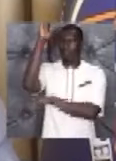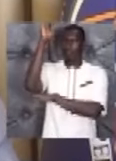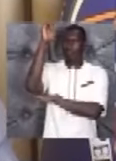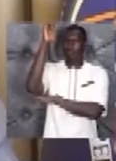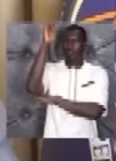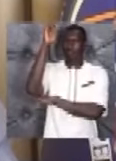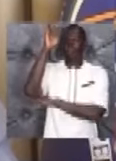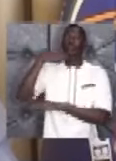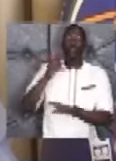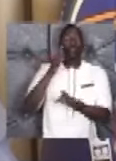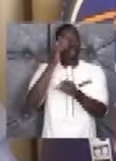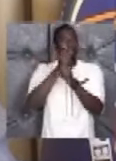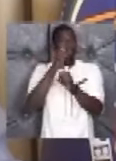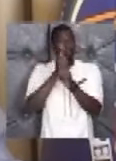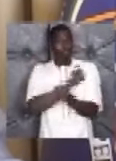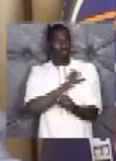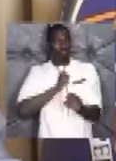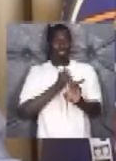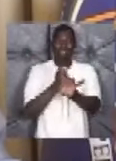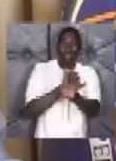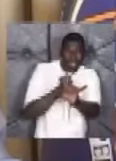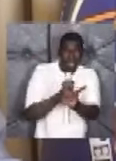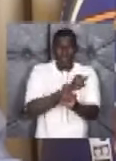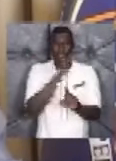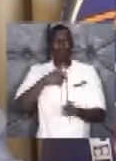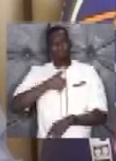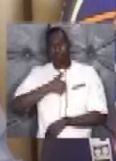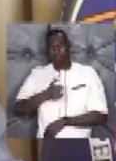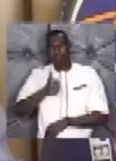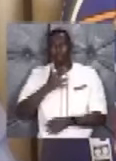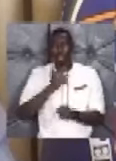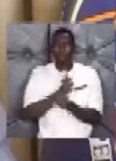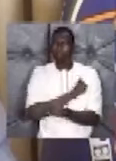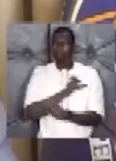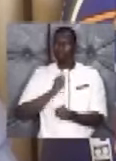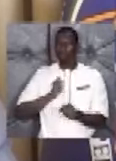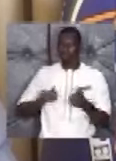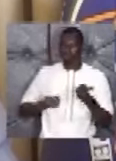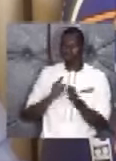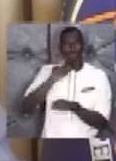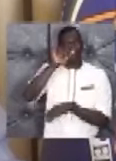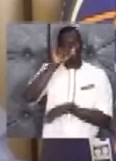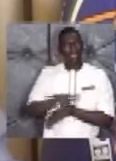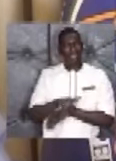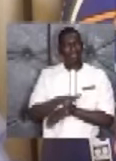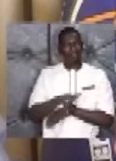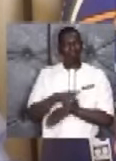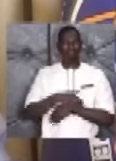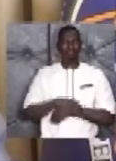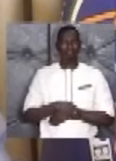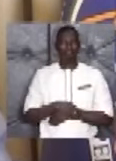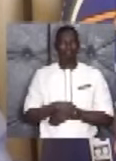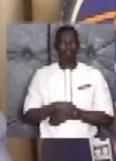Almighty for His guidance and mercies during the year.